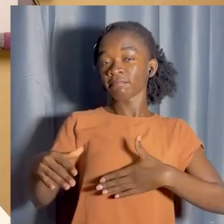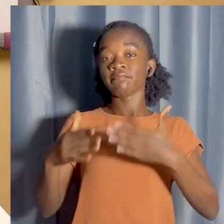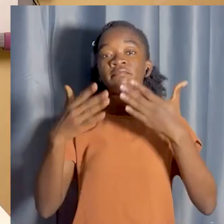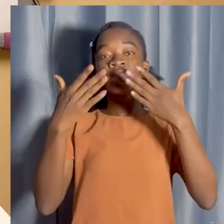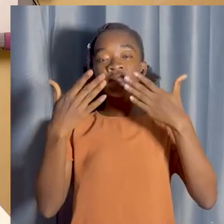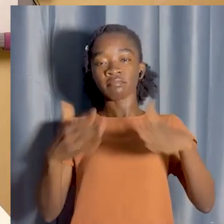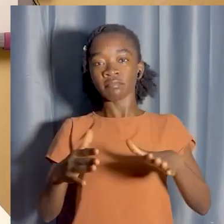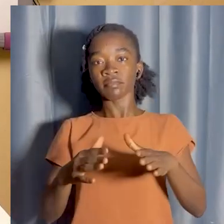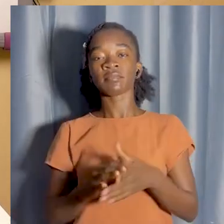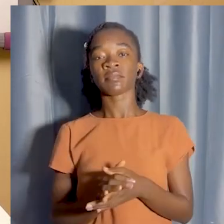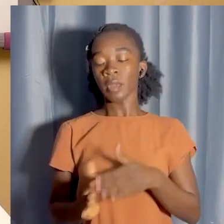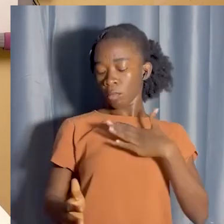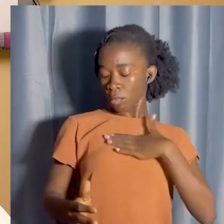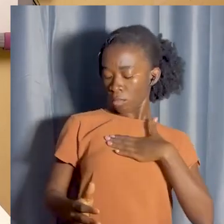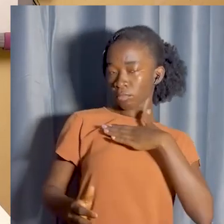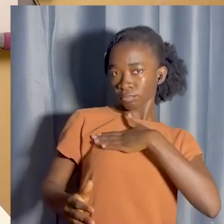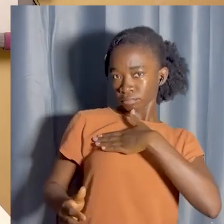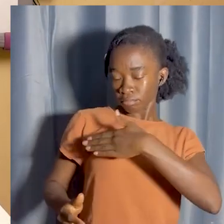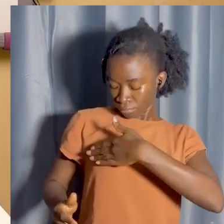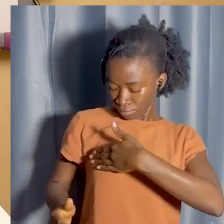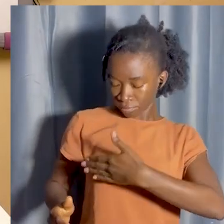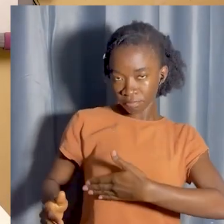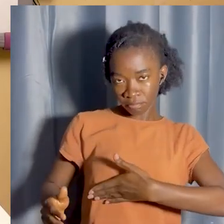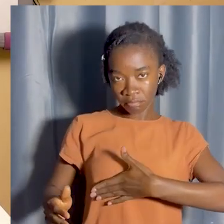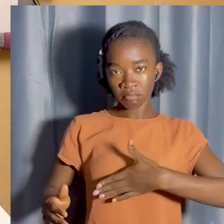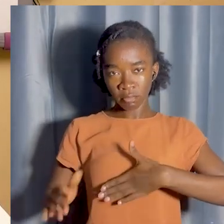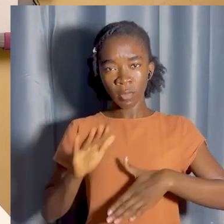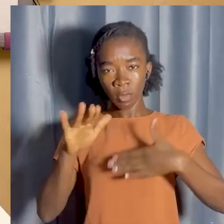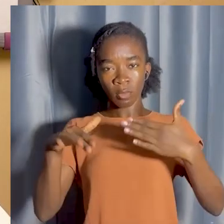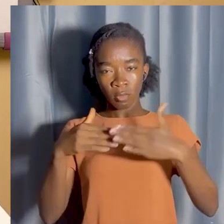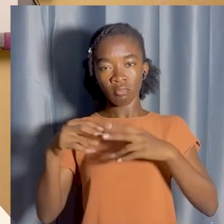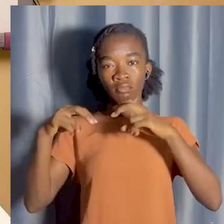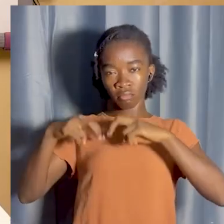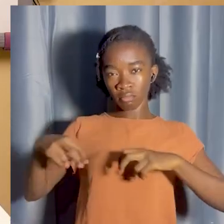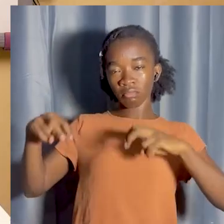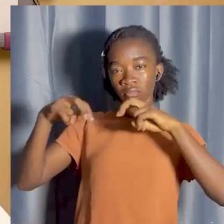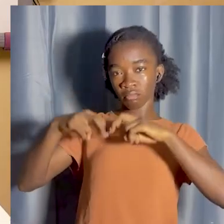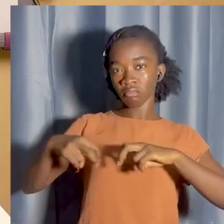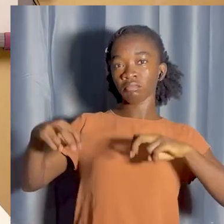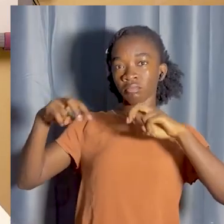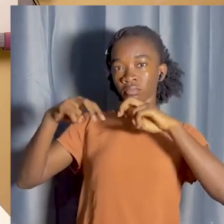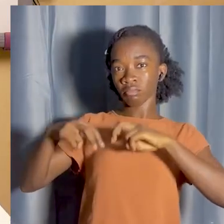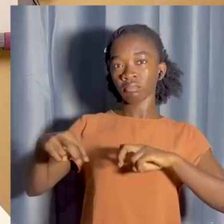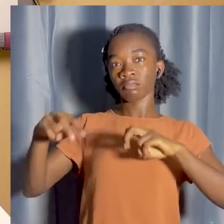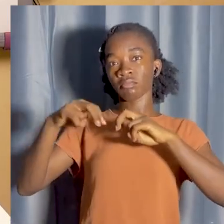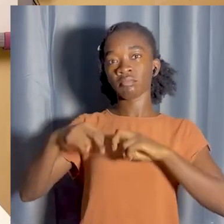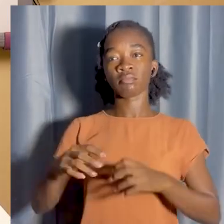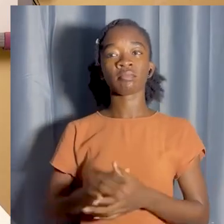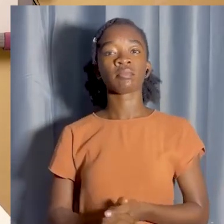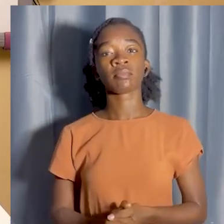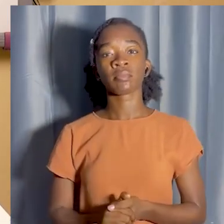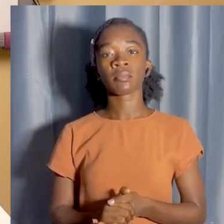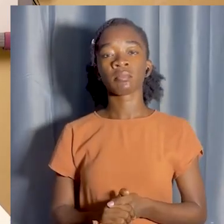to your collarbone, go down to where the breast ends here, the middle parts, and then at the side here. You could also